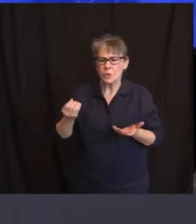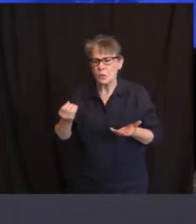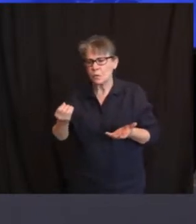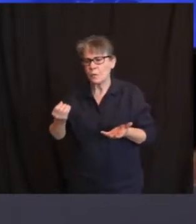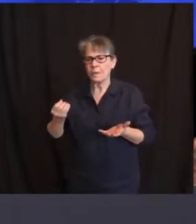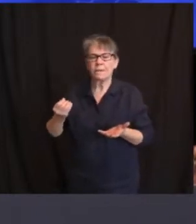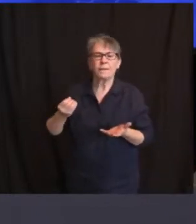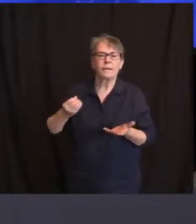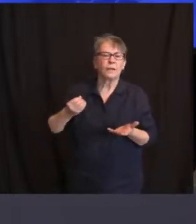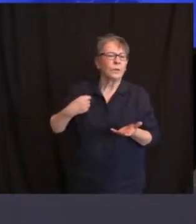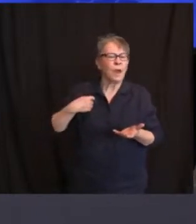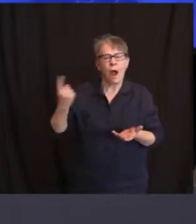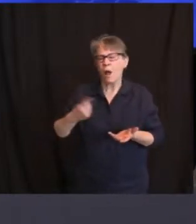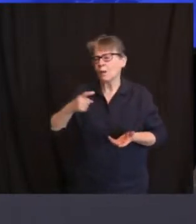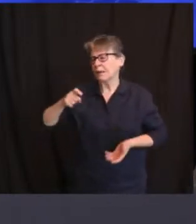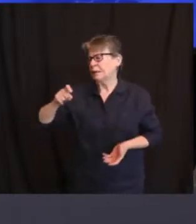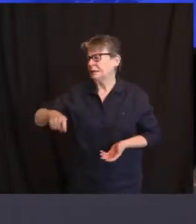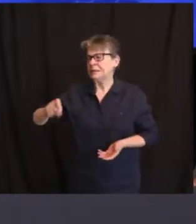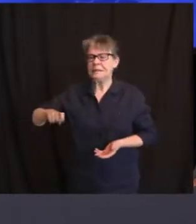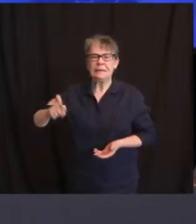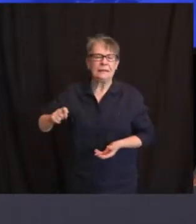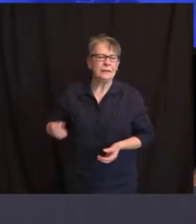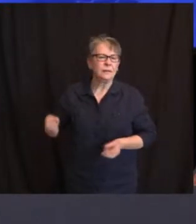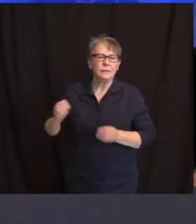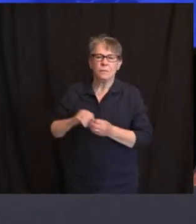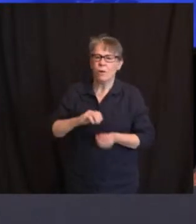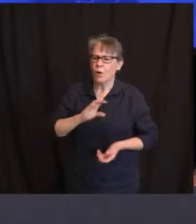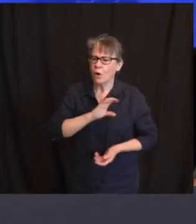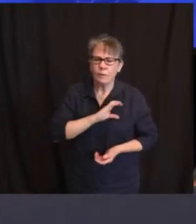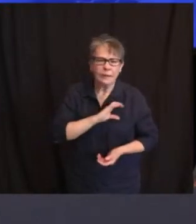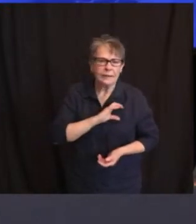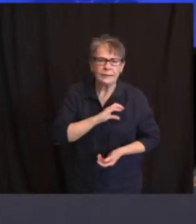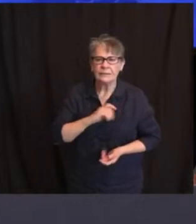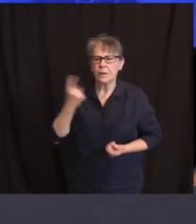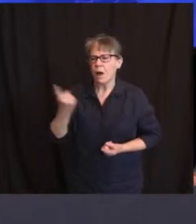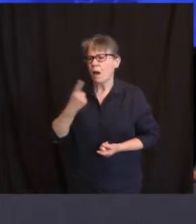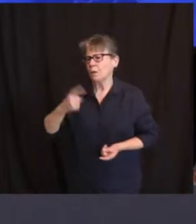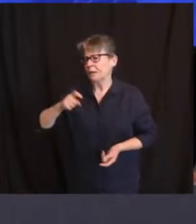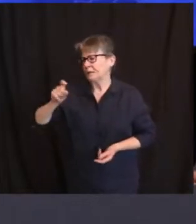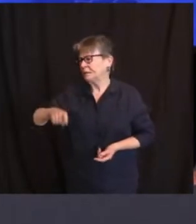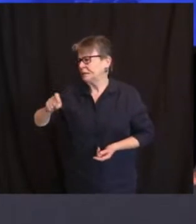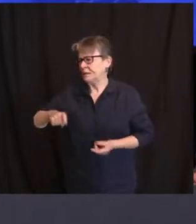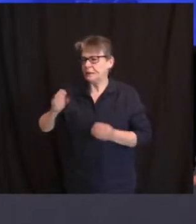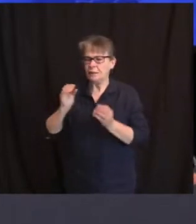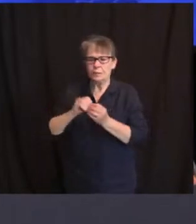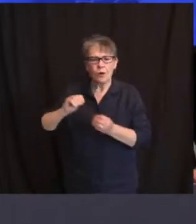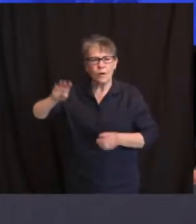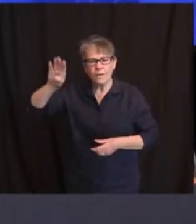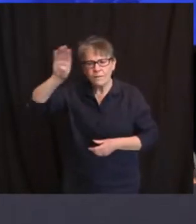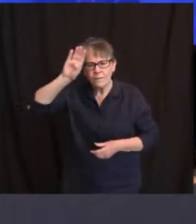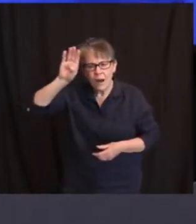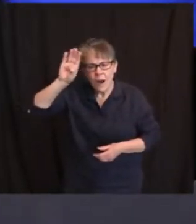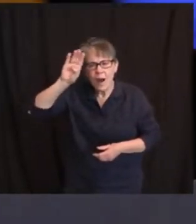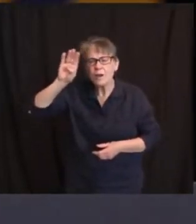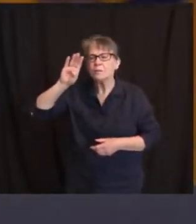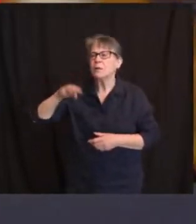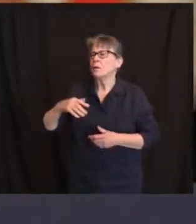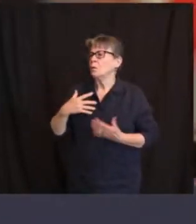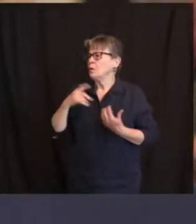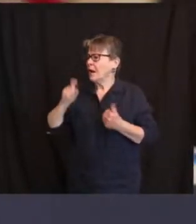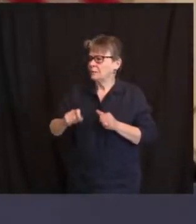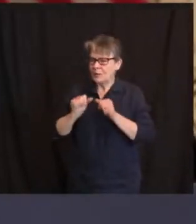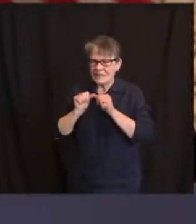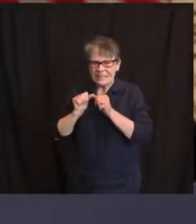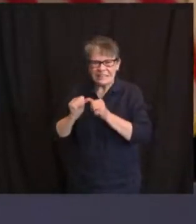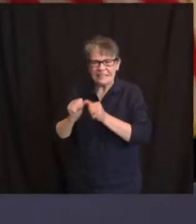I would imagine that we keep on doing our best to keep training academies staffed with all those first responders. Is there any evidence